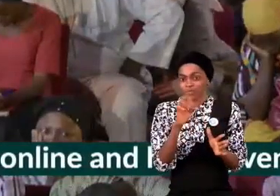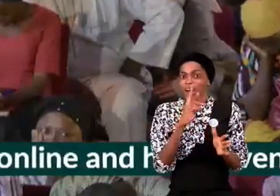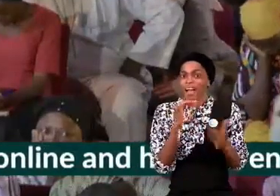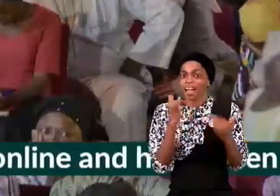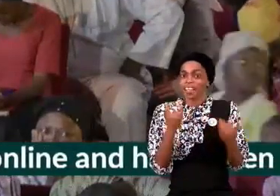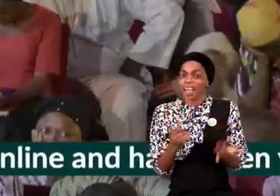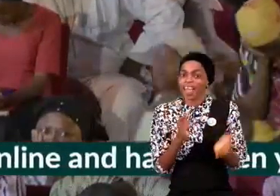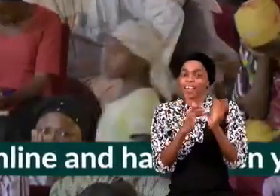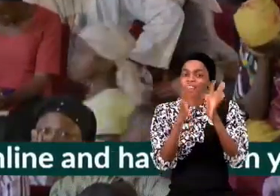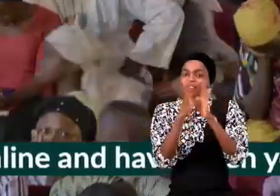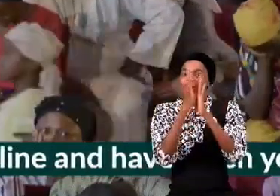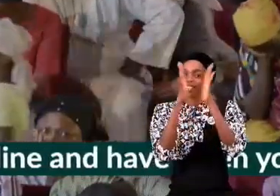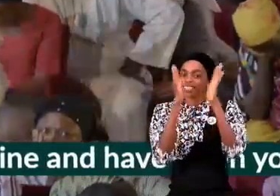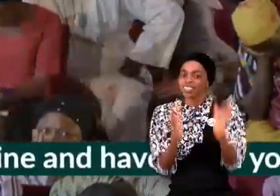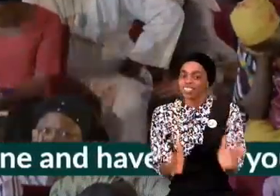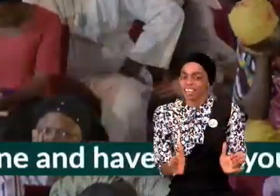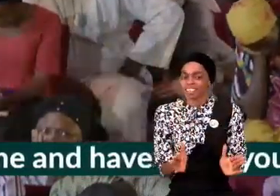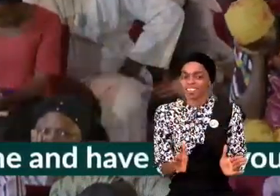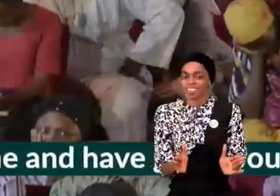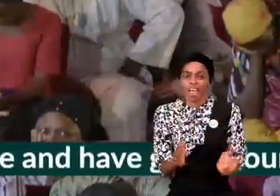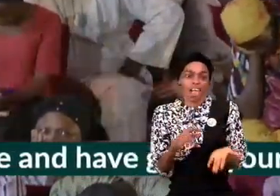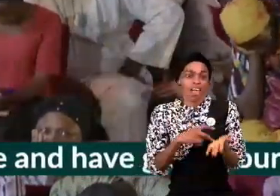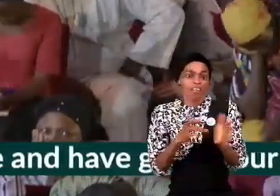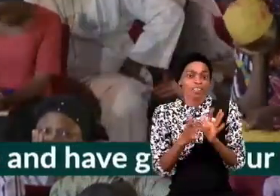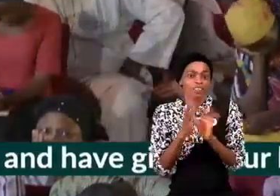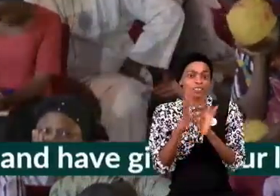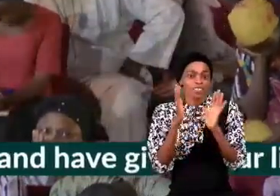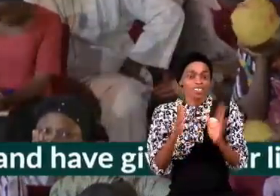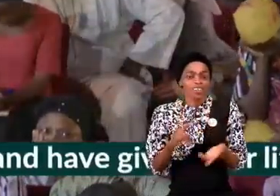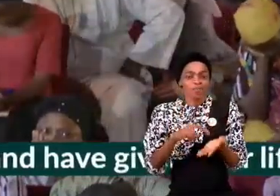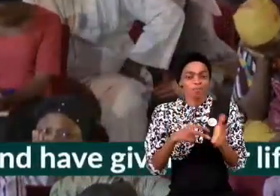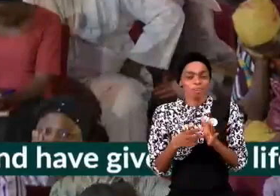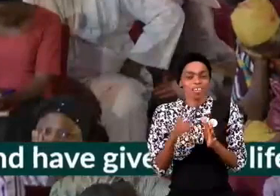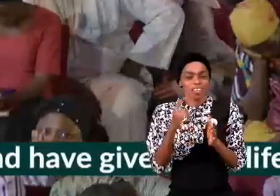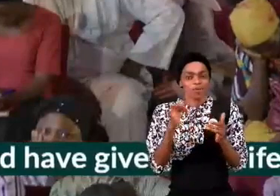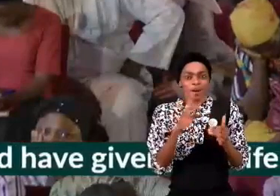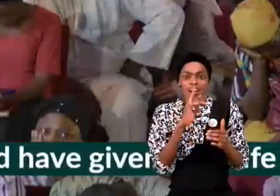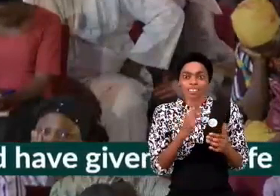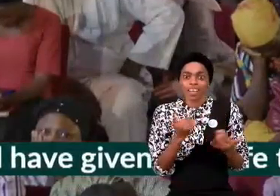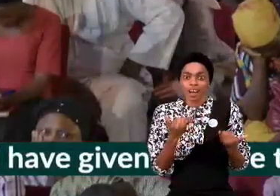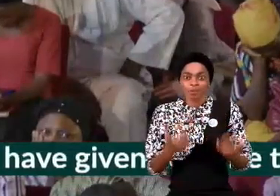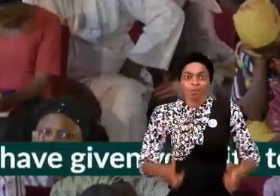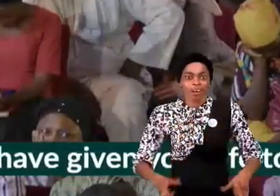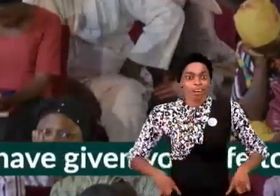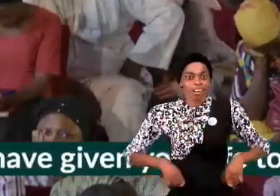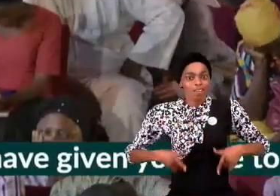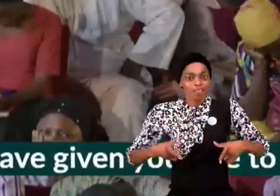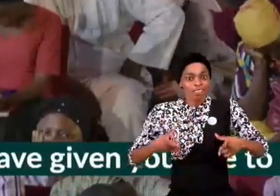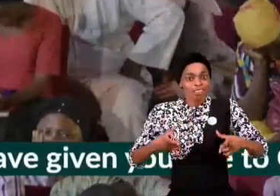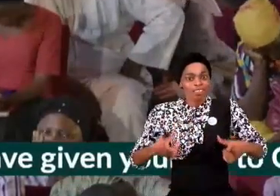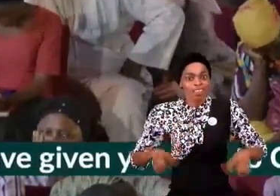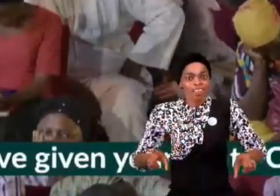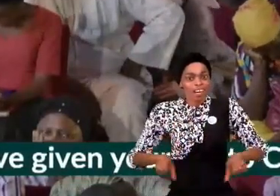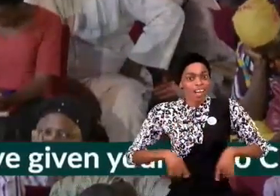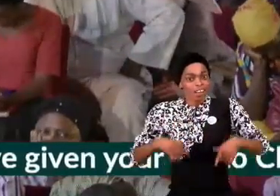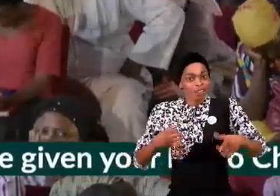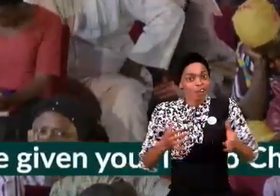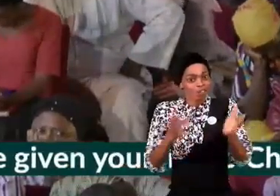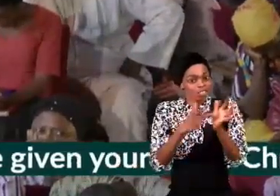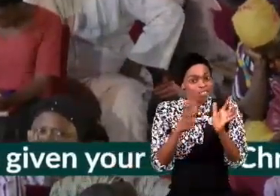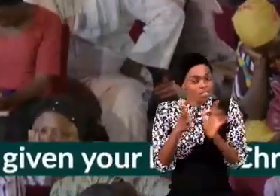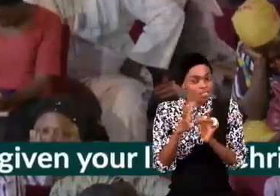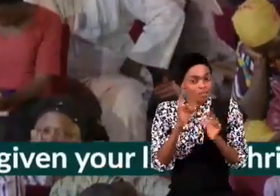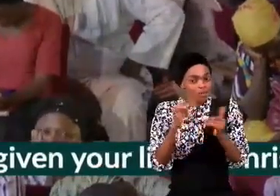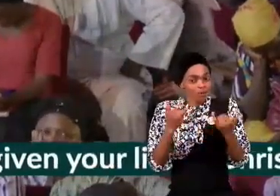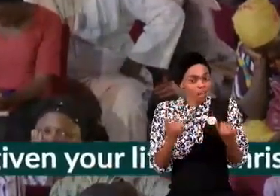the flags that I've given to you, or your hand, so that I can be able to know you are through. This is because our Father in the